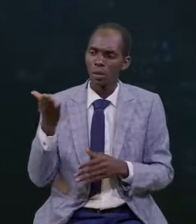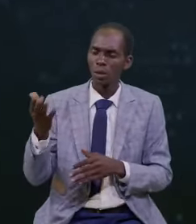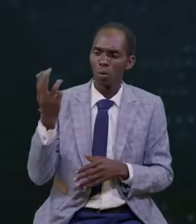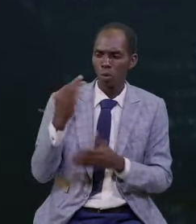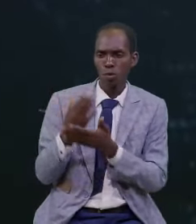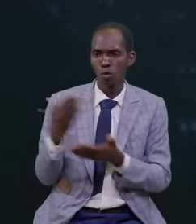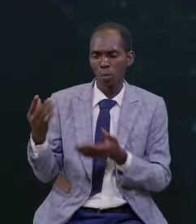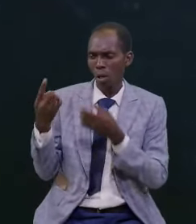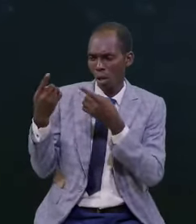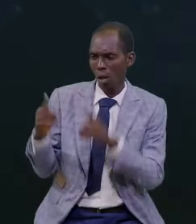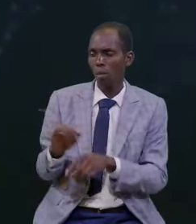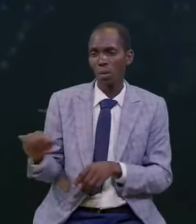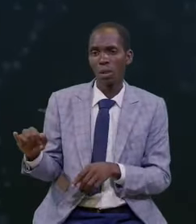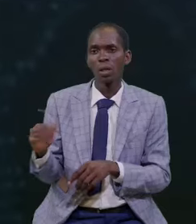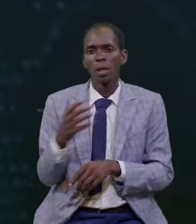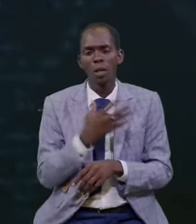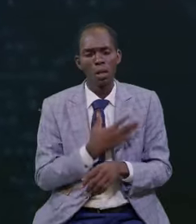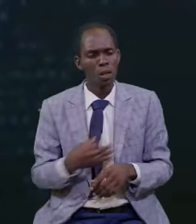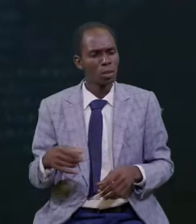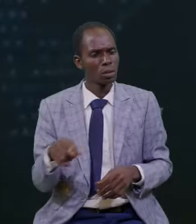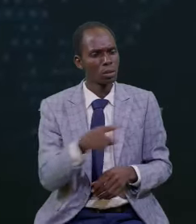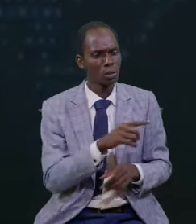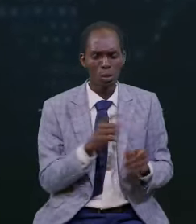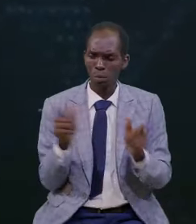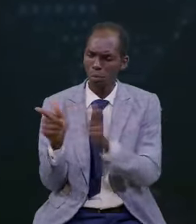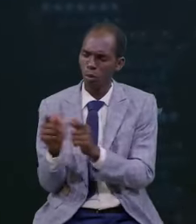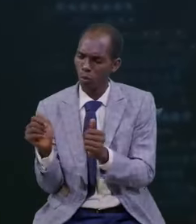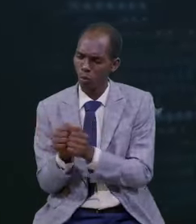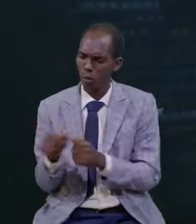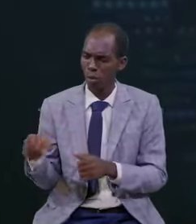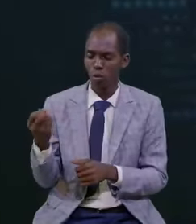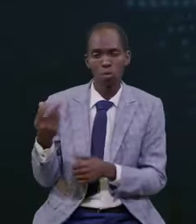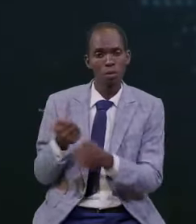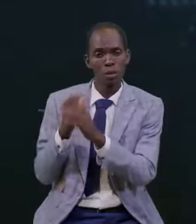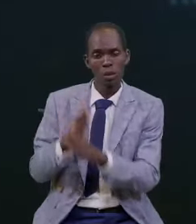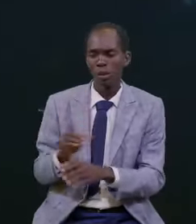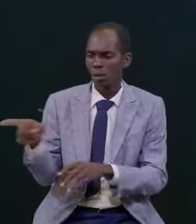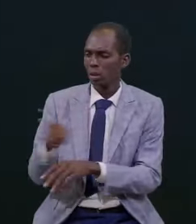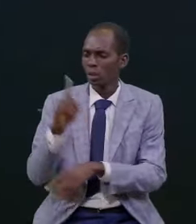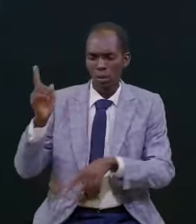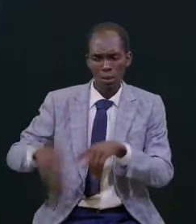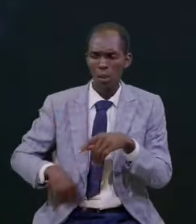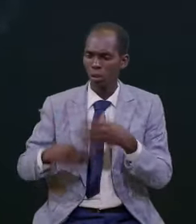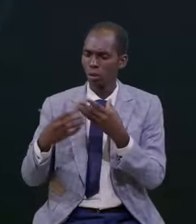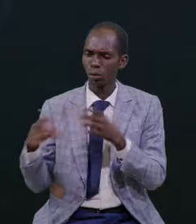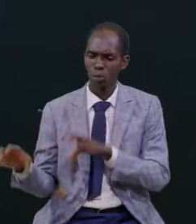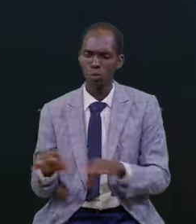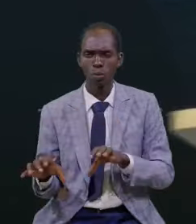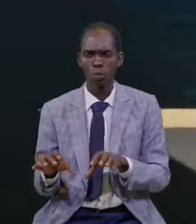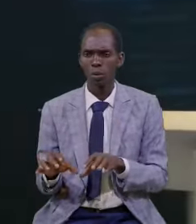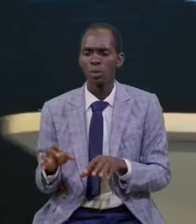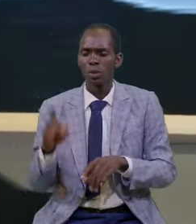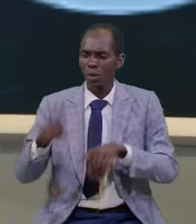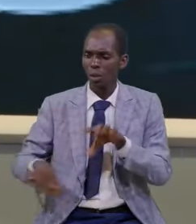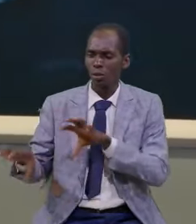to them, and they could not do it. Do what they're seeing Jesus doing. And they came